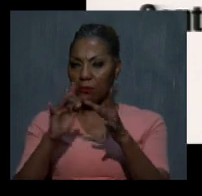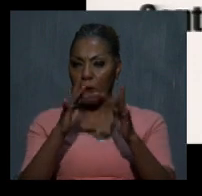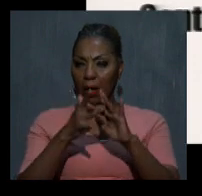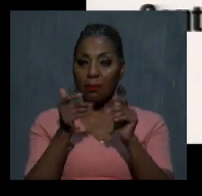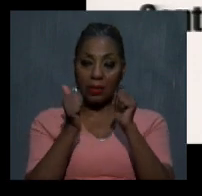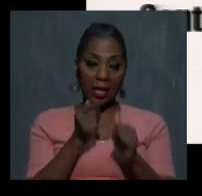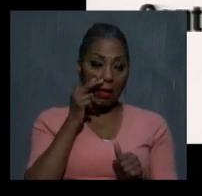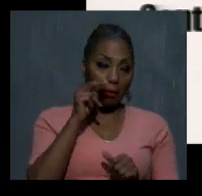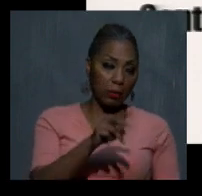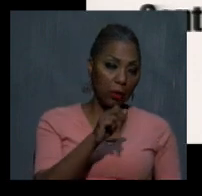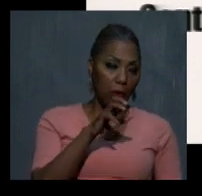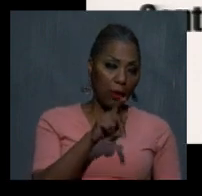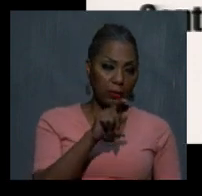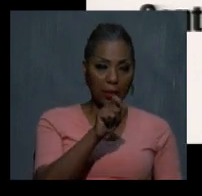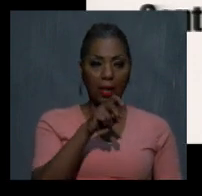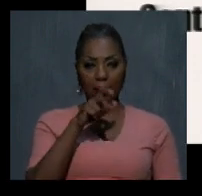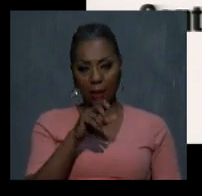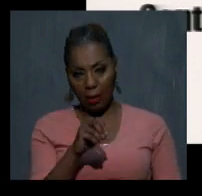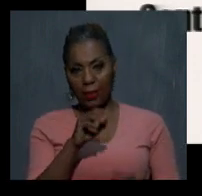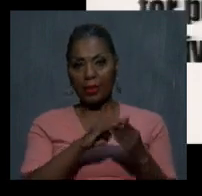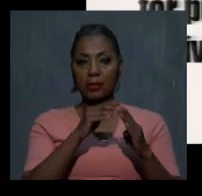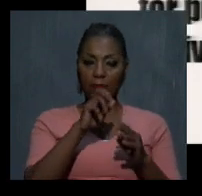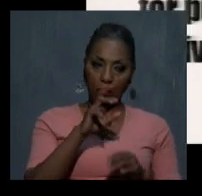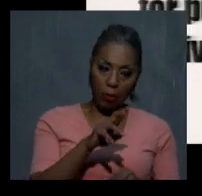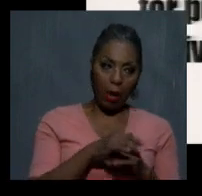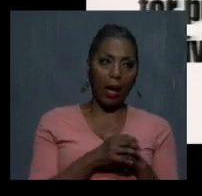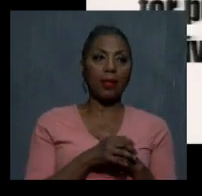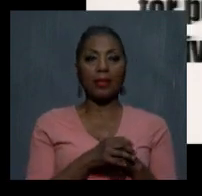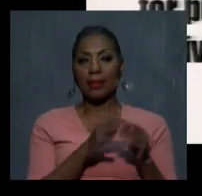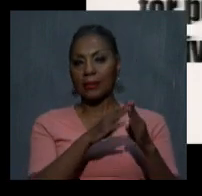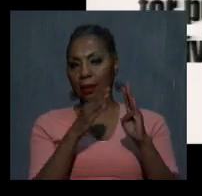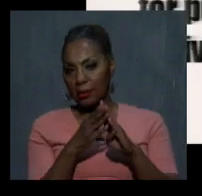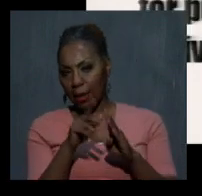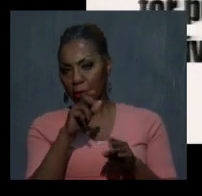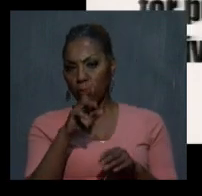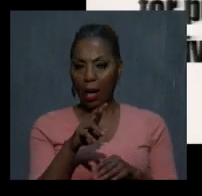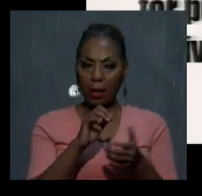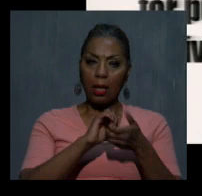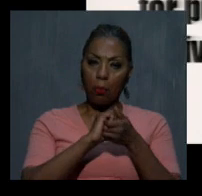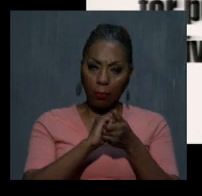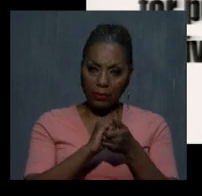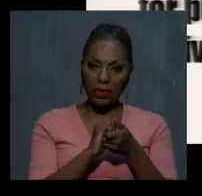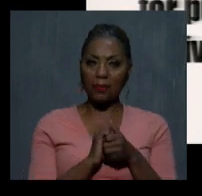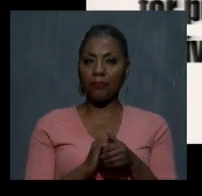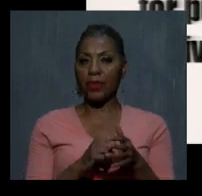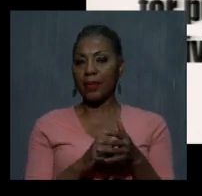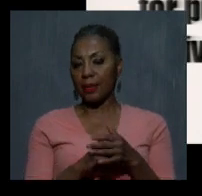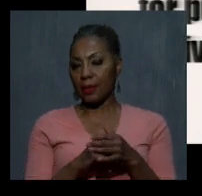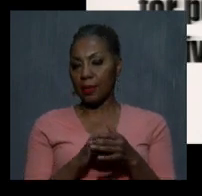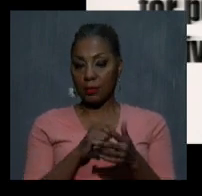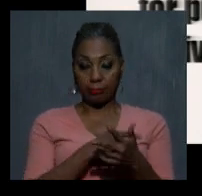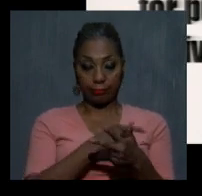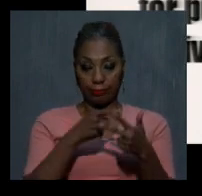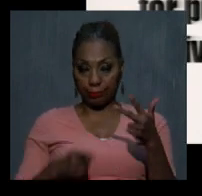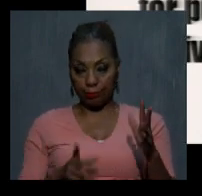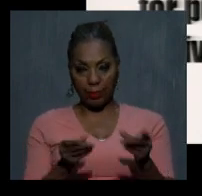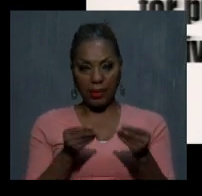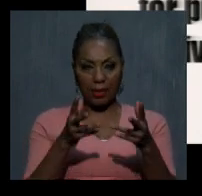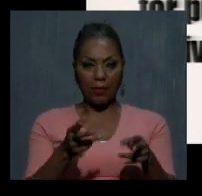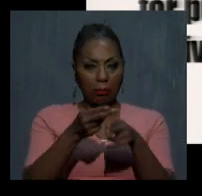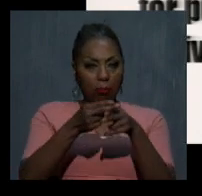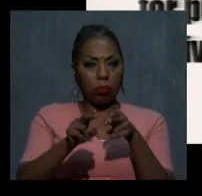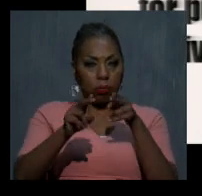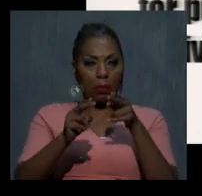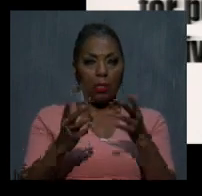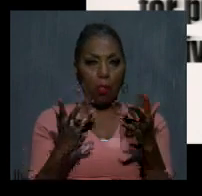to, .gov, you can go to Little Rock, you can download Little Rock Partnership, and it will all give you kind of a glimpse